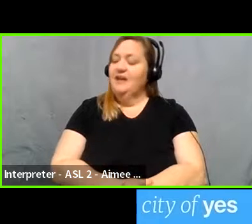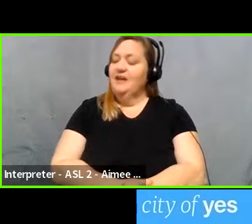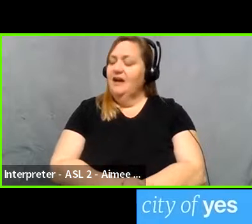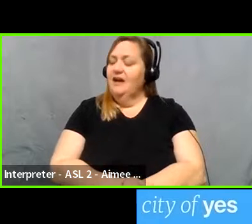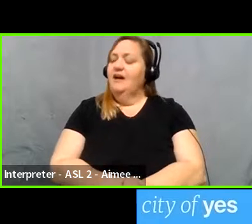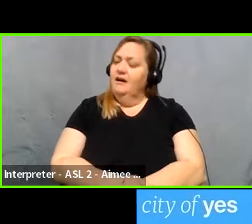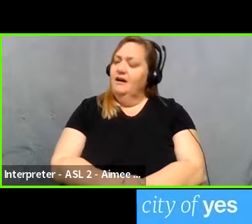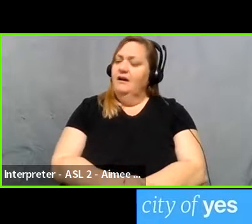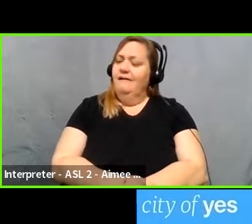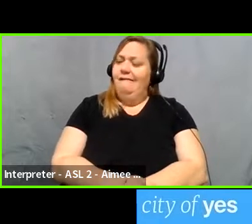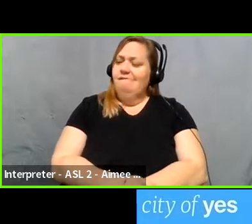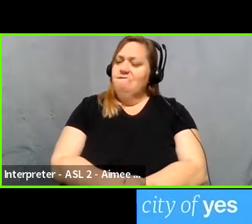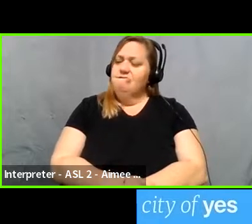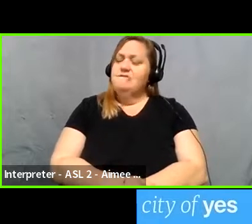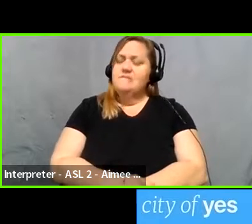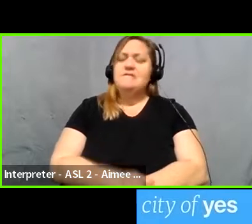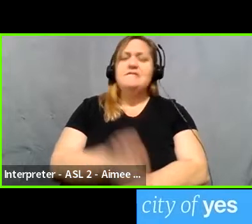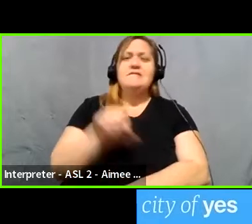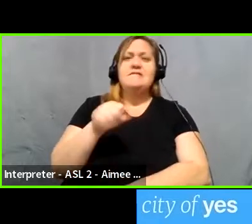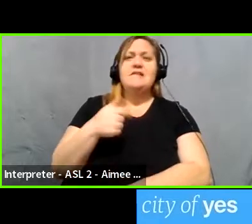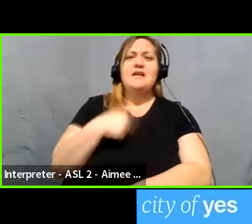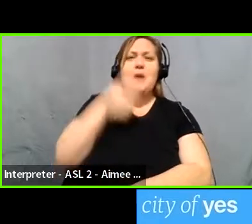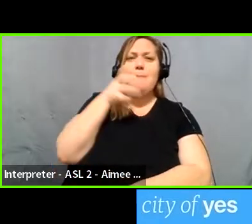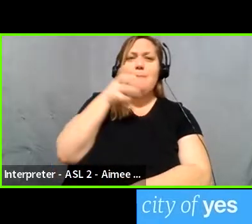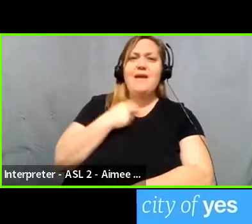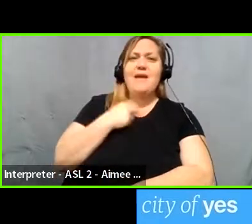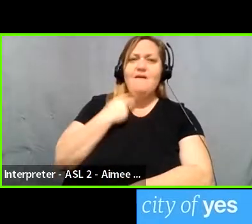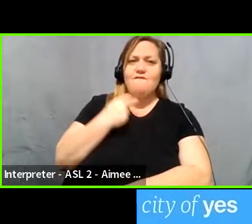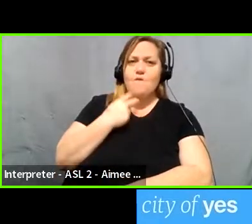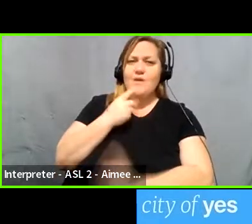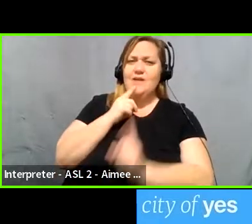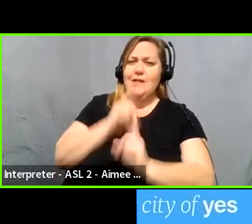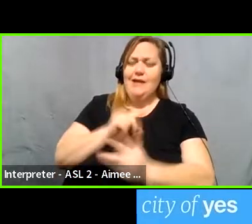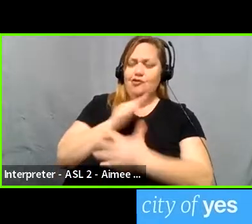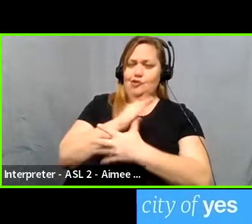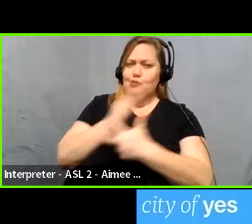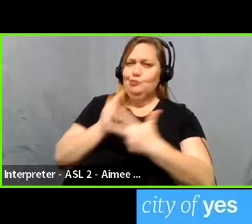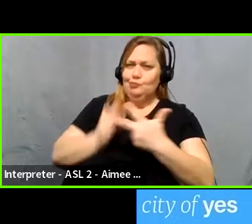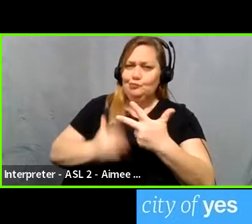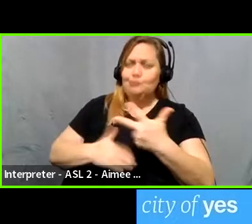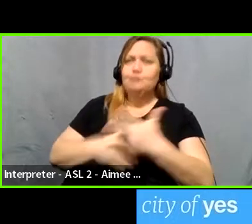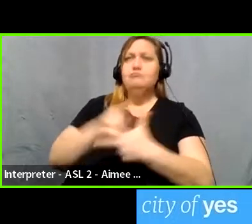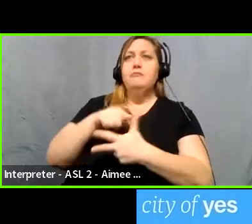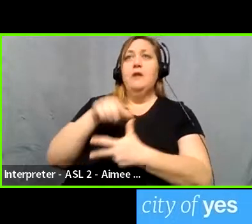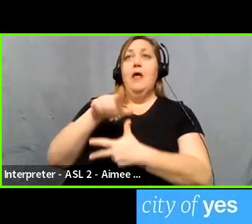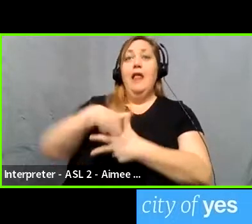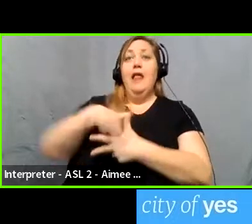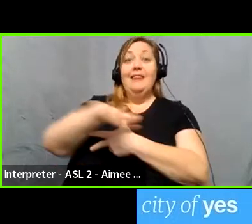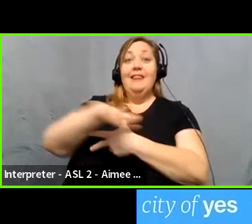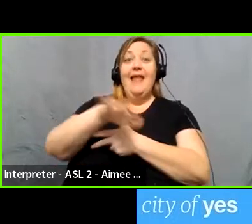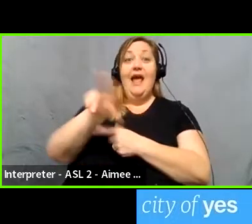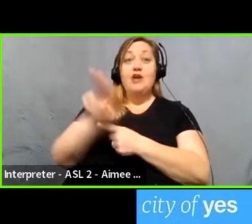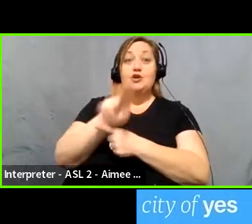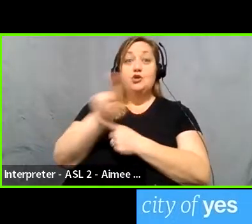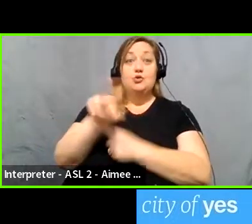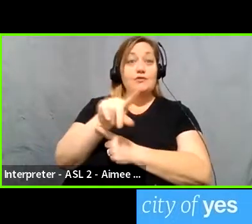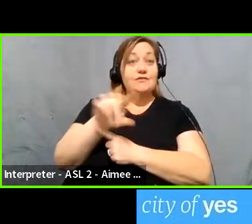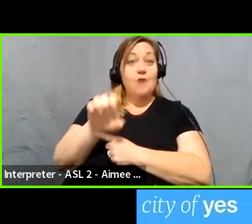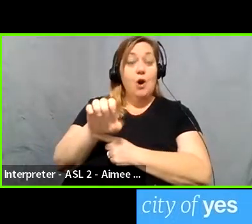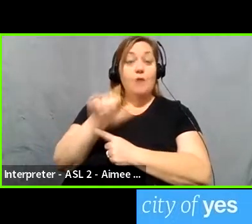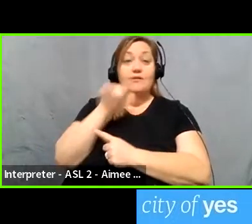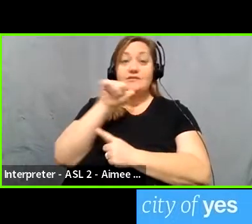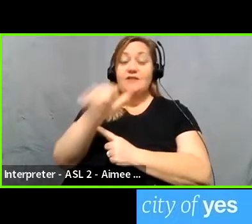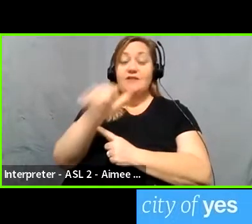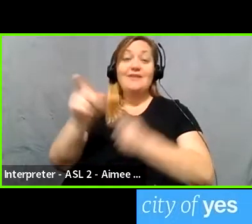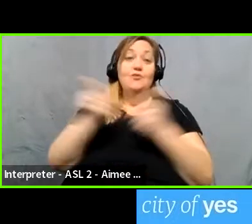Let's see, I'll take them in order I think more or less, which is, you know, land use zoning doesn't regulate tenure. So